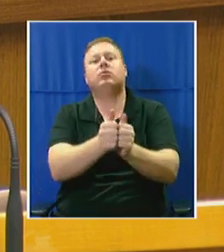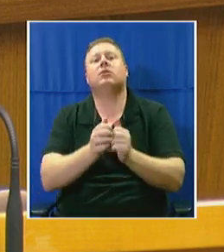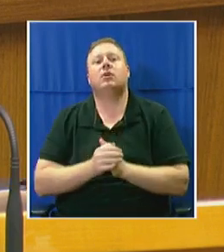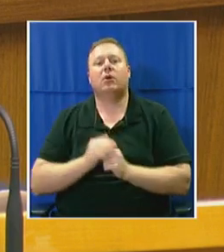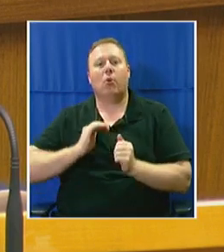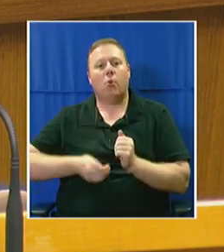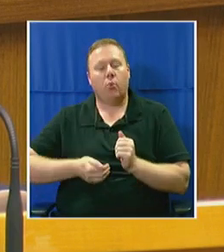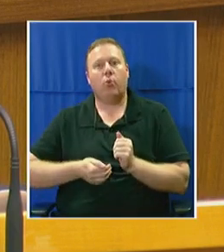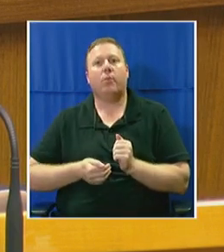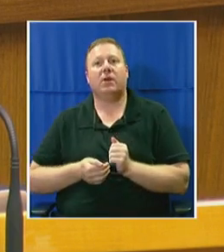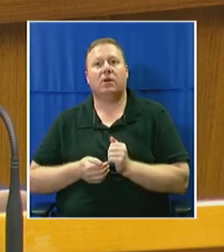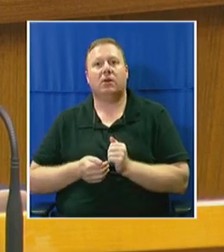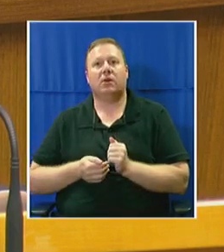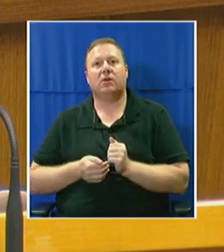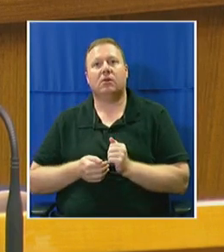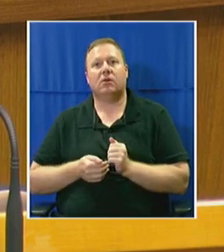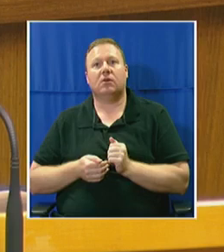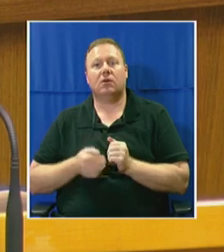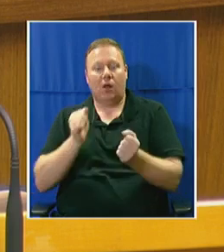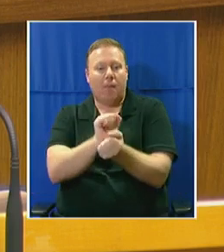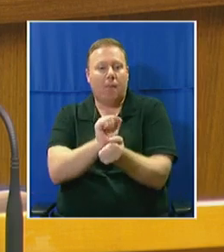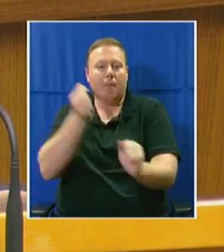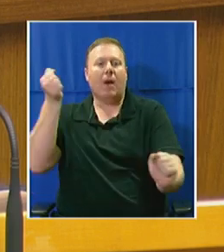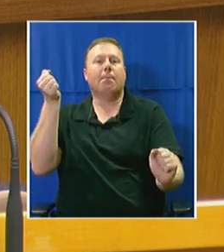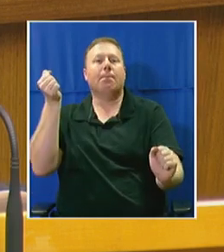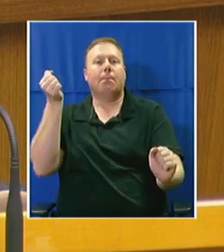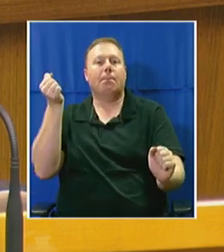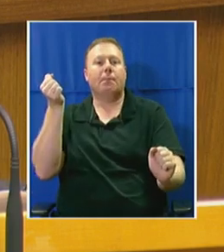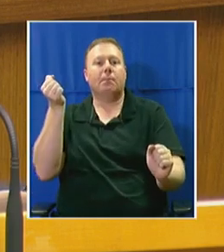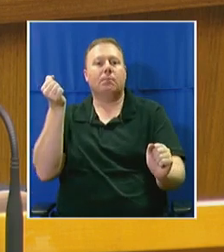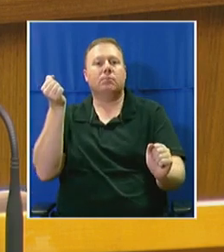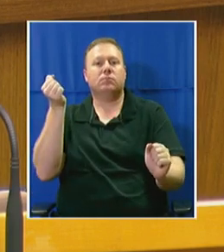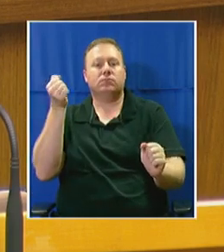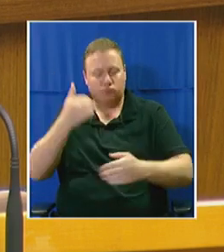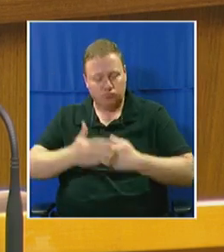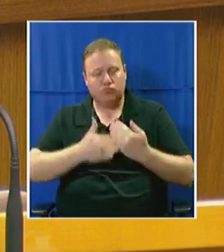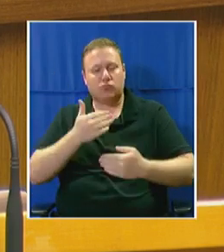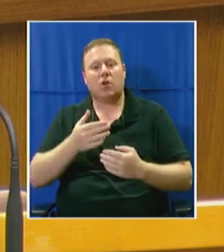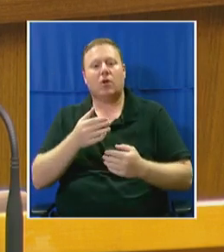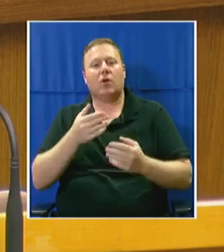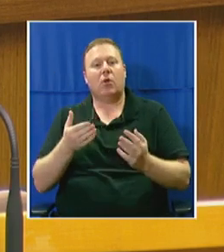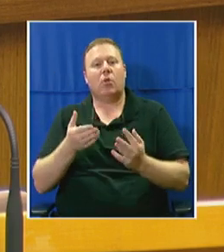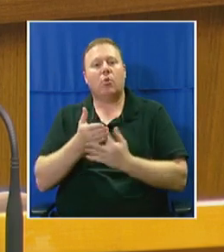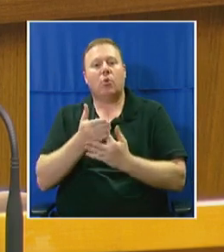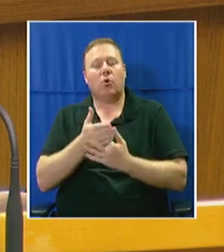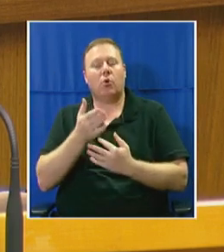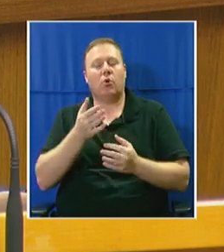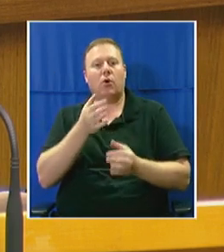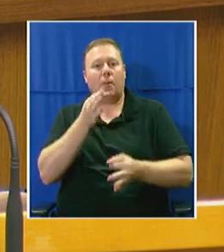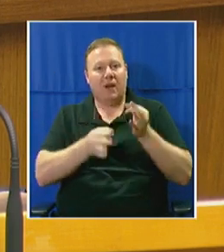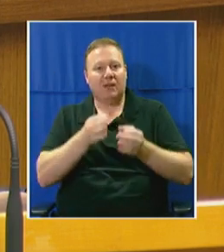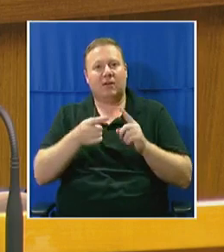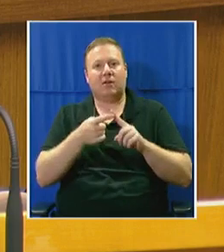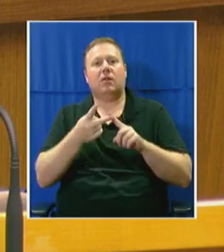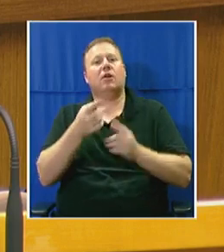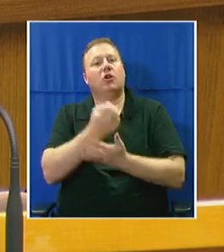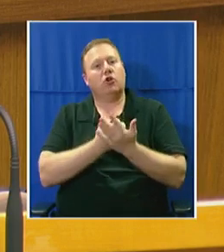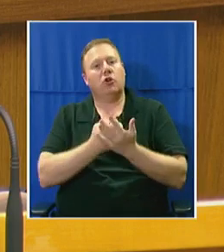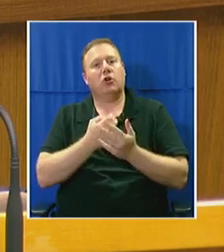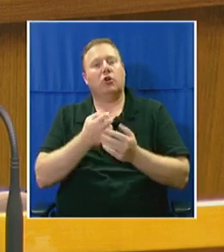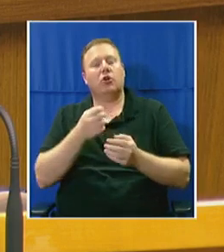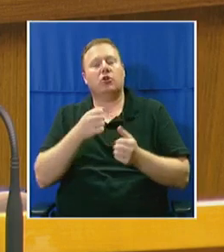I quote women must be at the Forefront of nation building to bring South African citizen together therefore develop a whole new